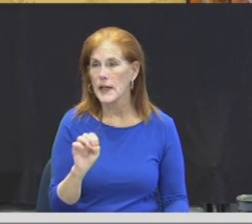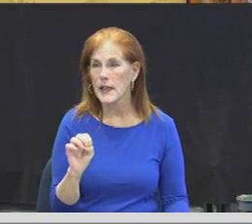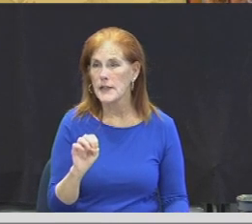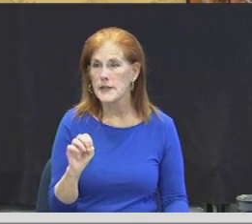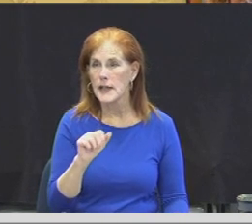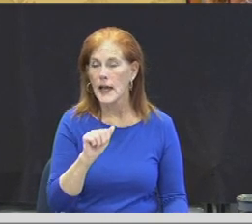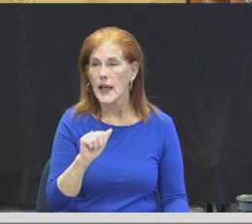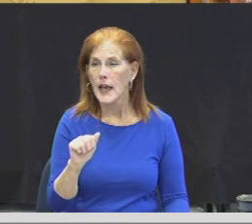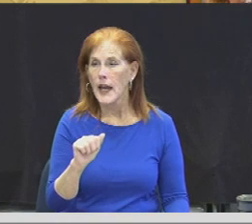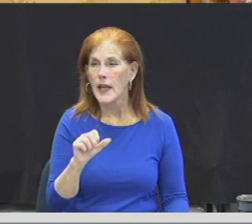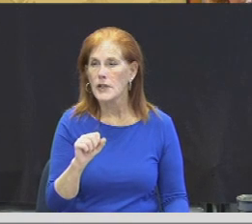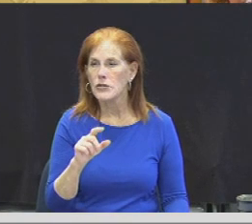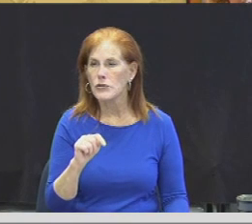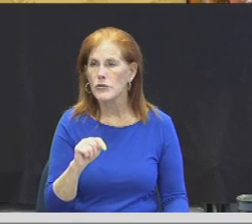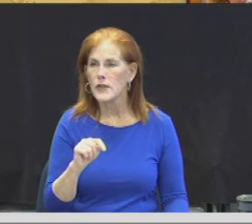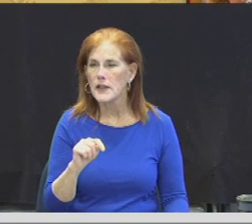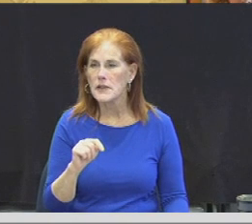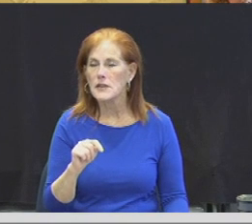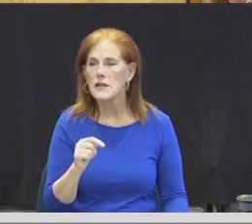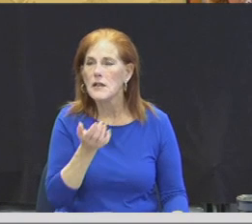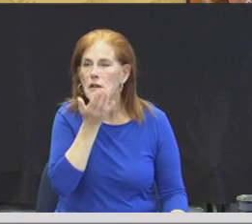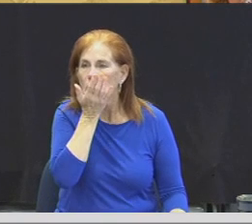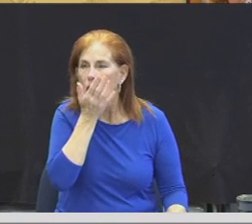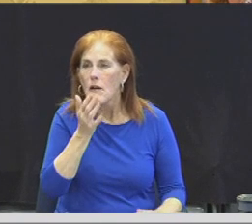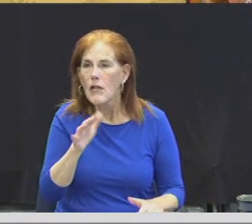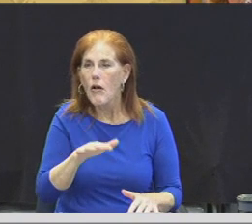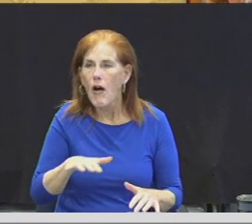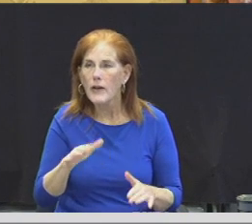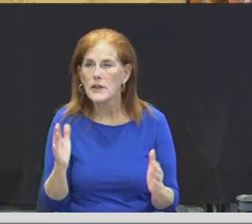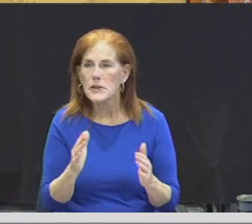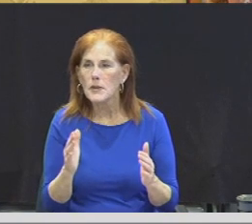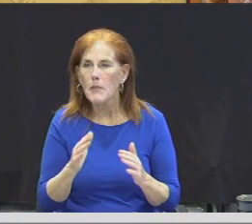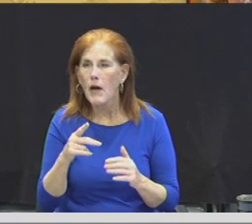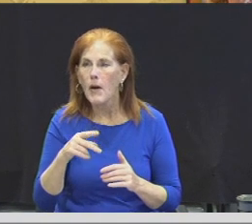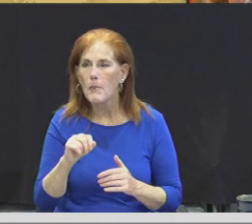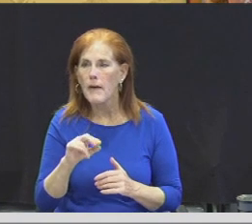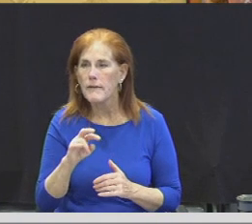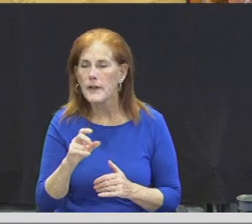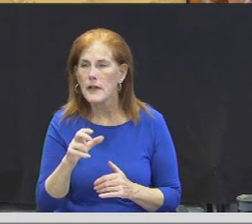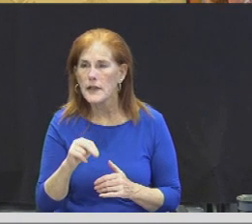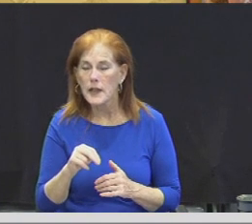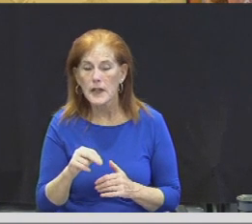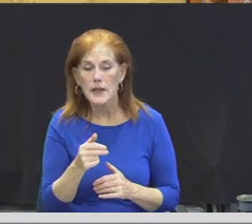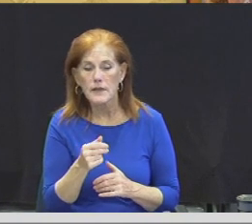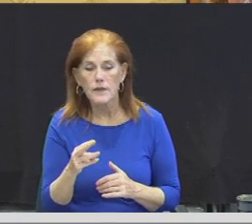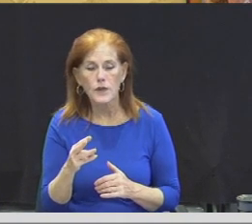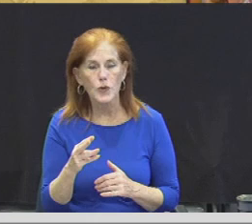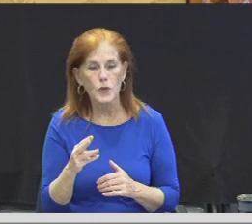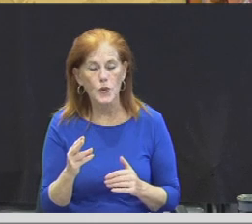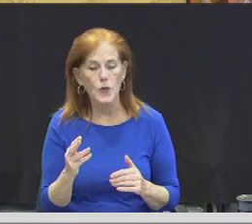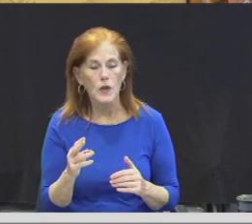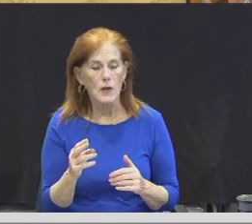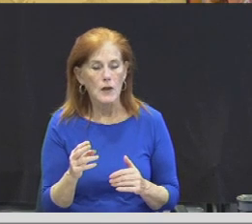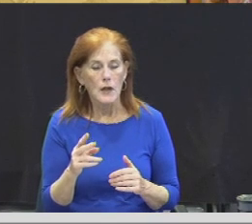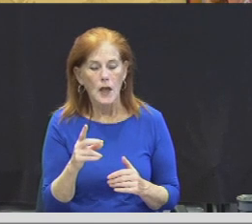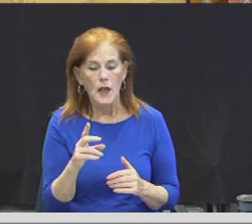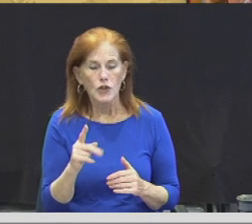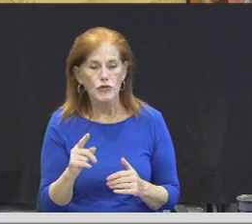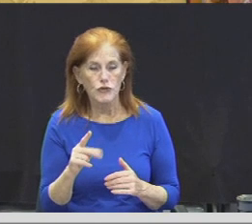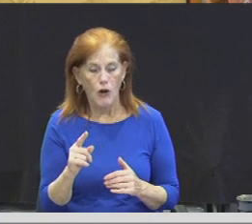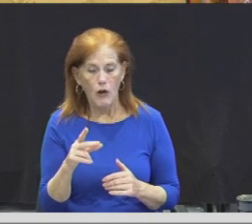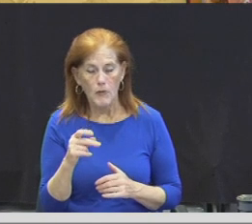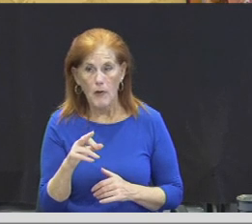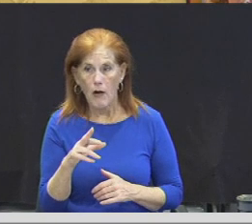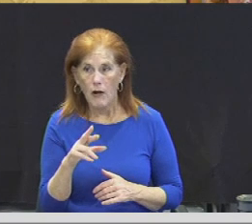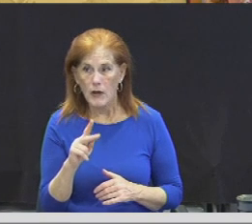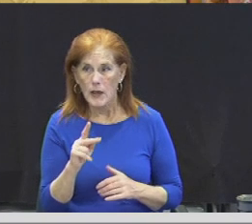8th Street Green, which is kind of a smaller lawn with a smaller pavilion. There's a series of dog parks, a small dog park and a large dog park here on that